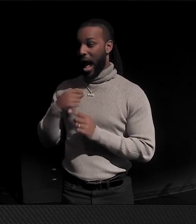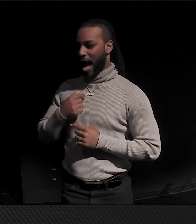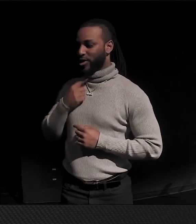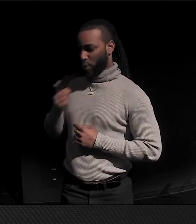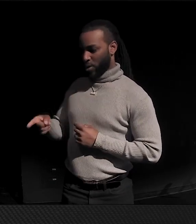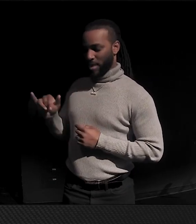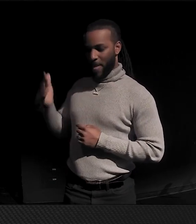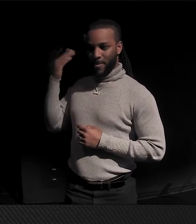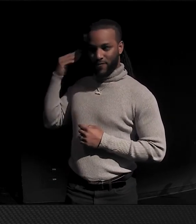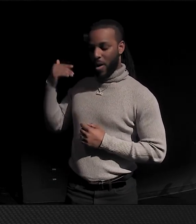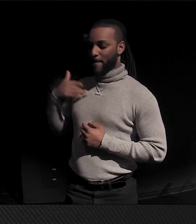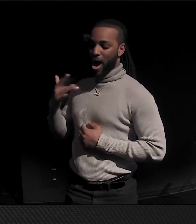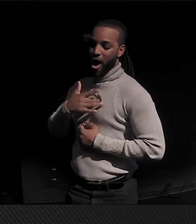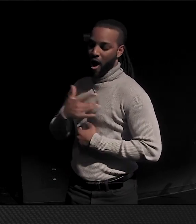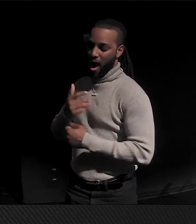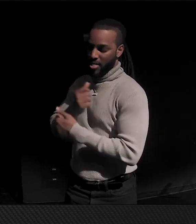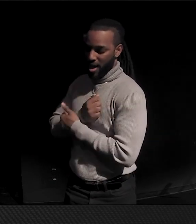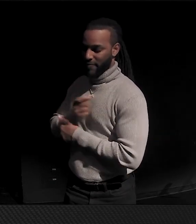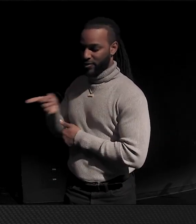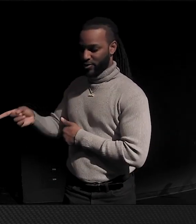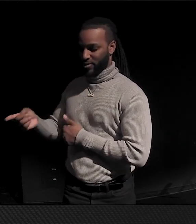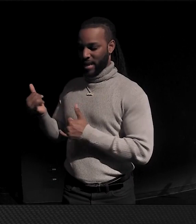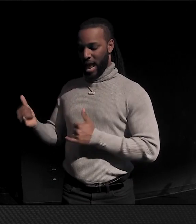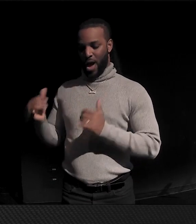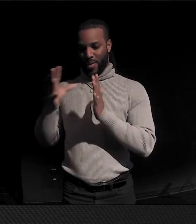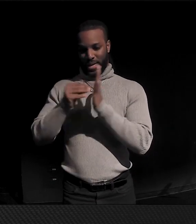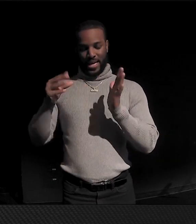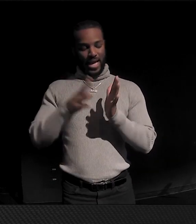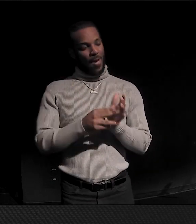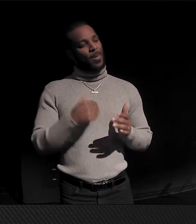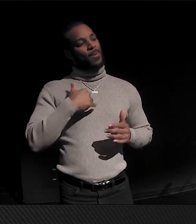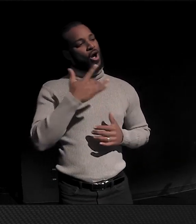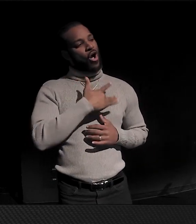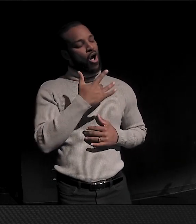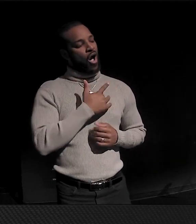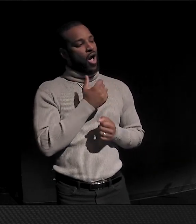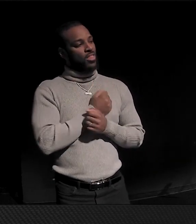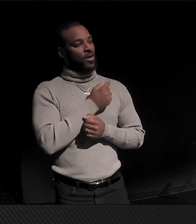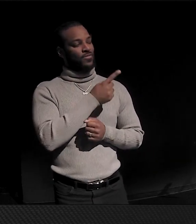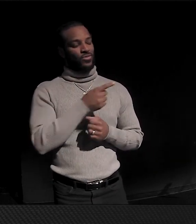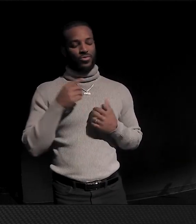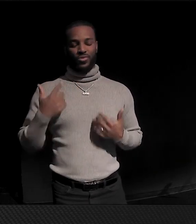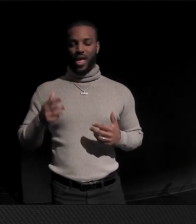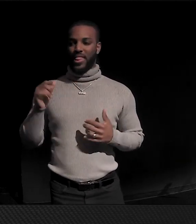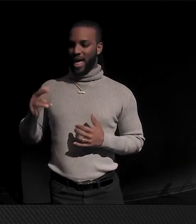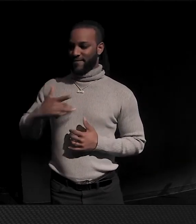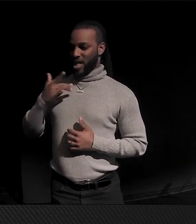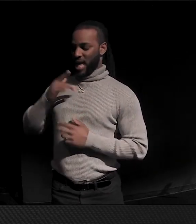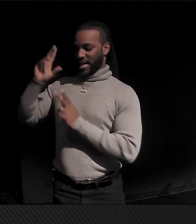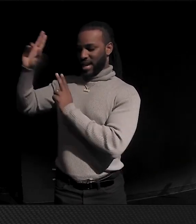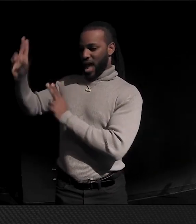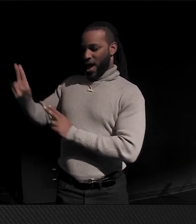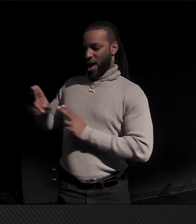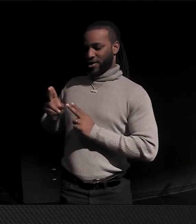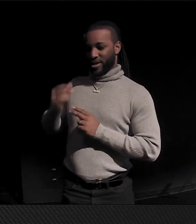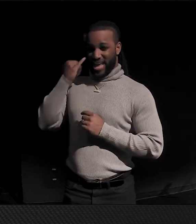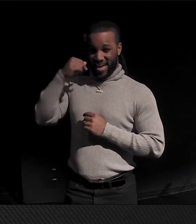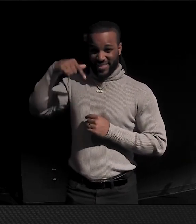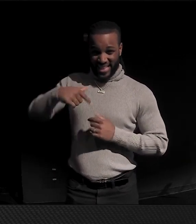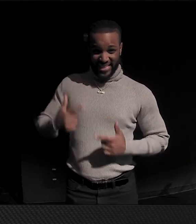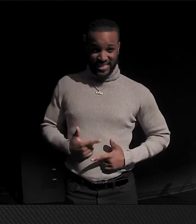for me. And praying the word is the ultimate honor. Because if this life is